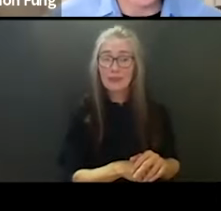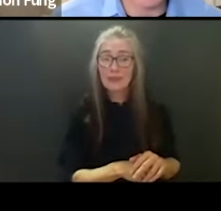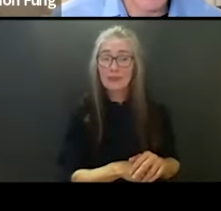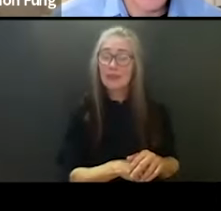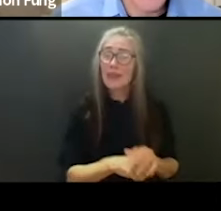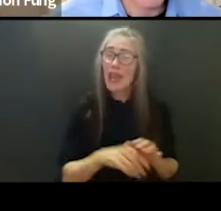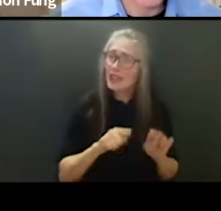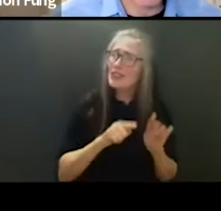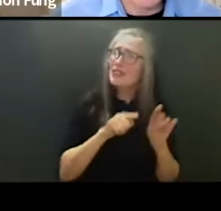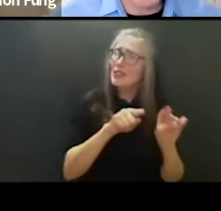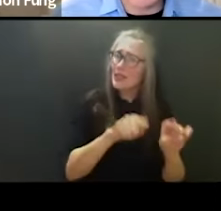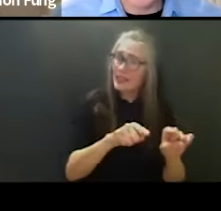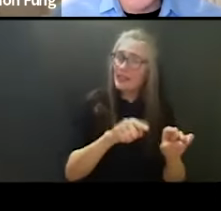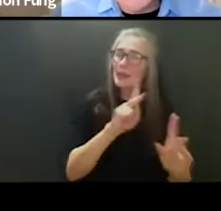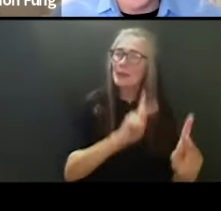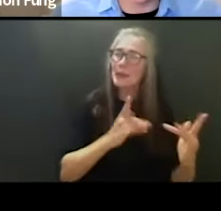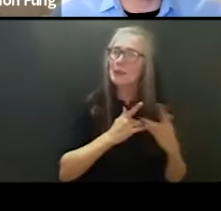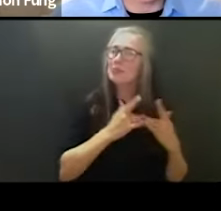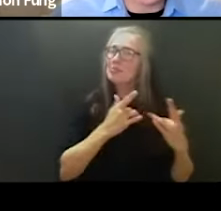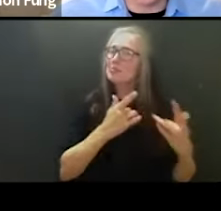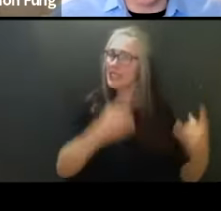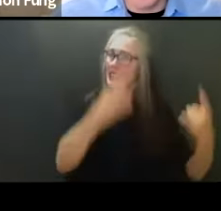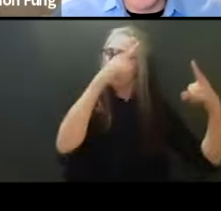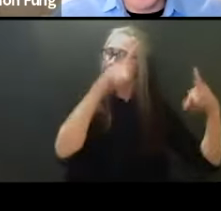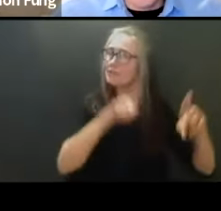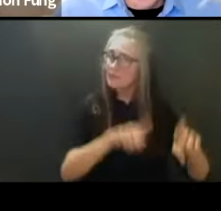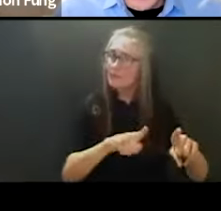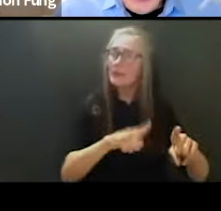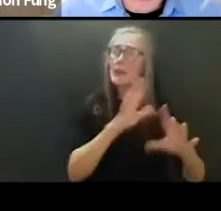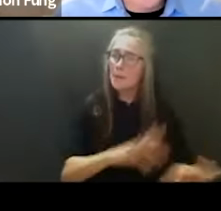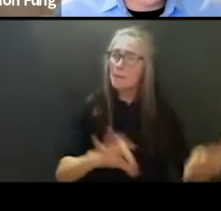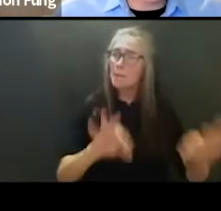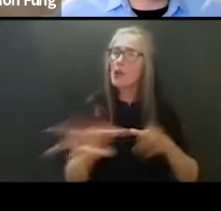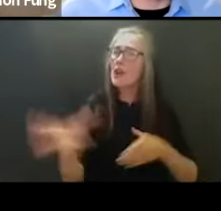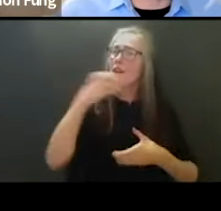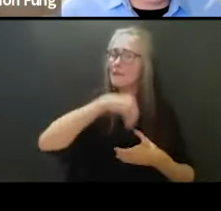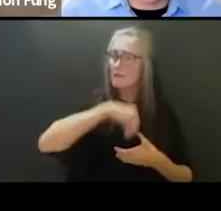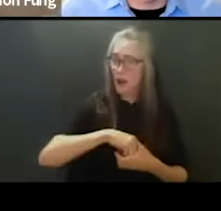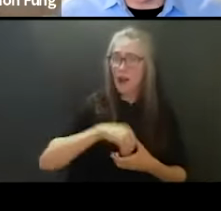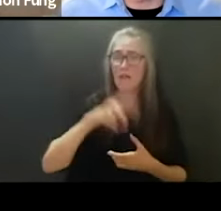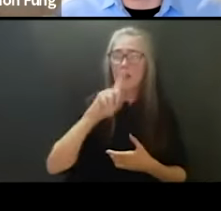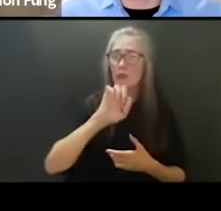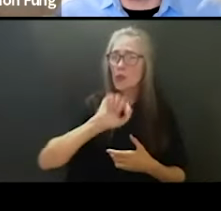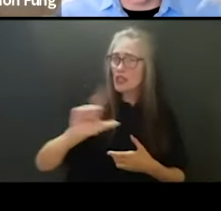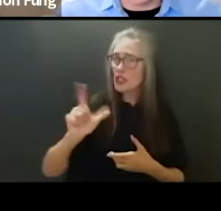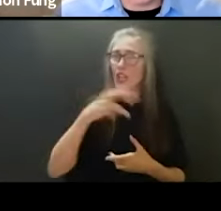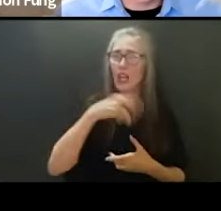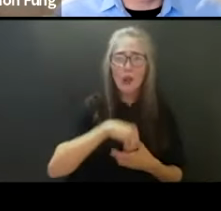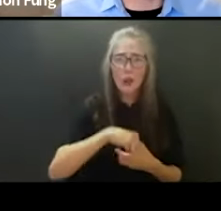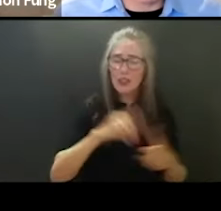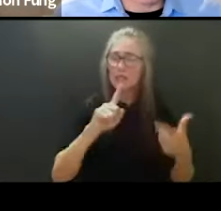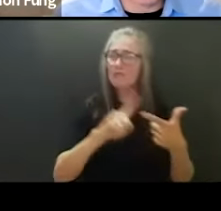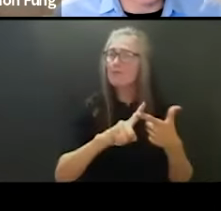at that time, there was a relative, at least in the discourse, a consensus on racial and ethnic inclusion